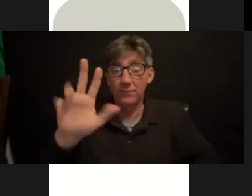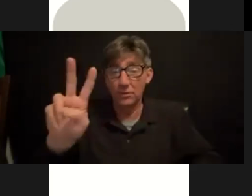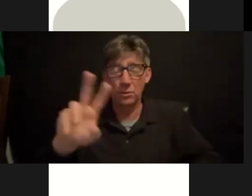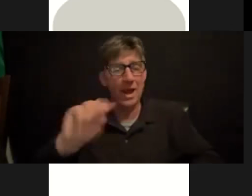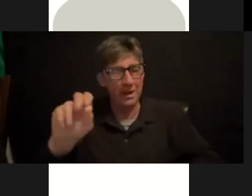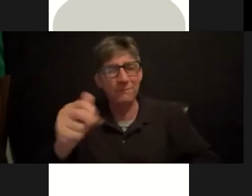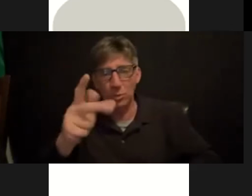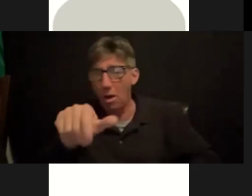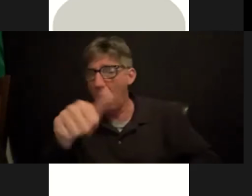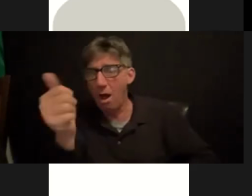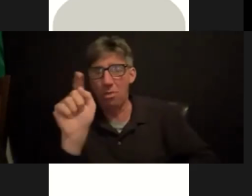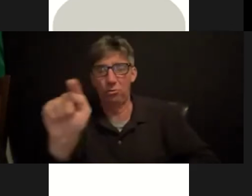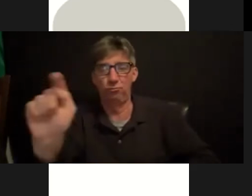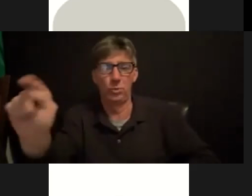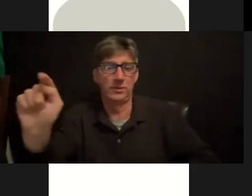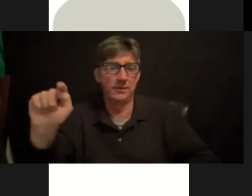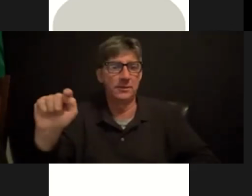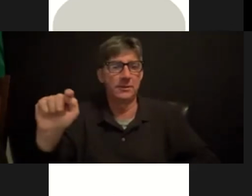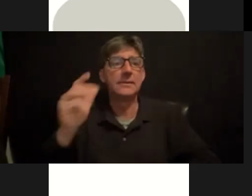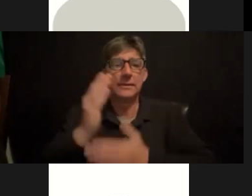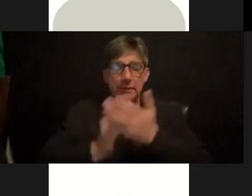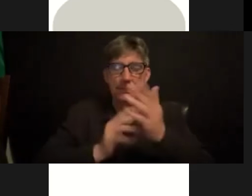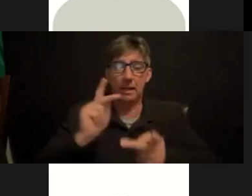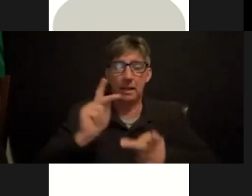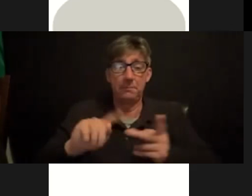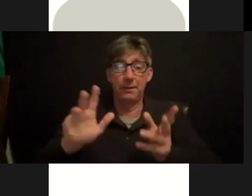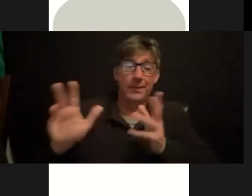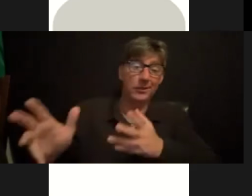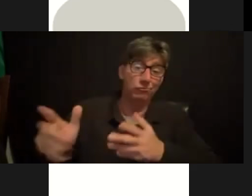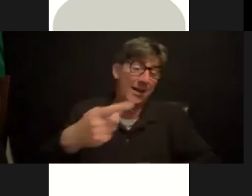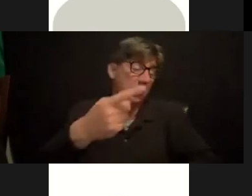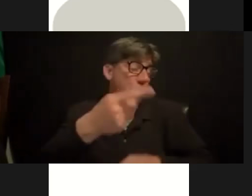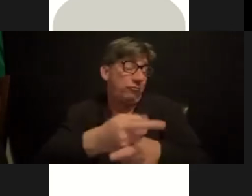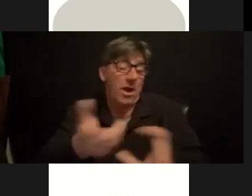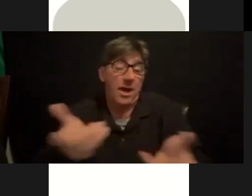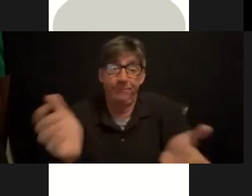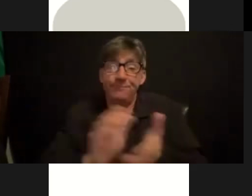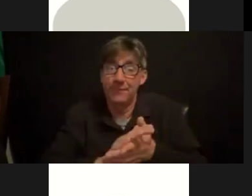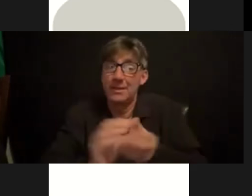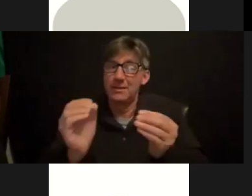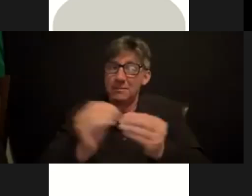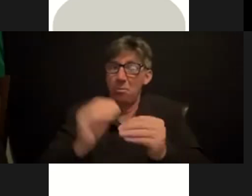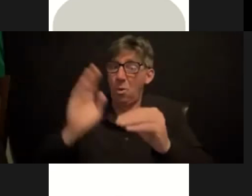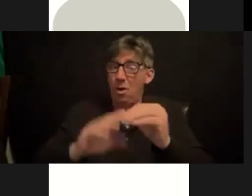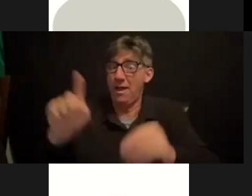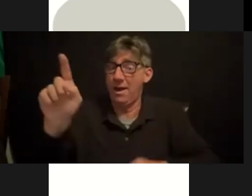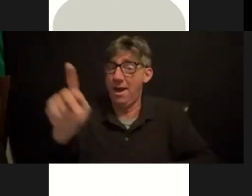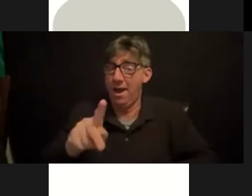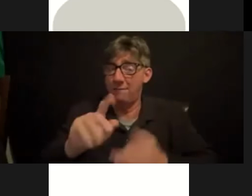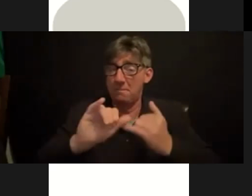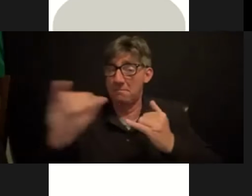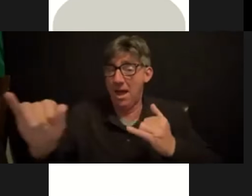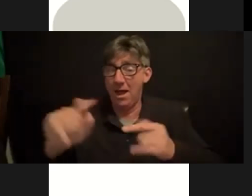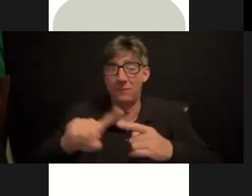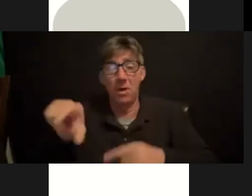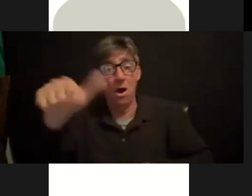there are some individuals being stranded. And you're right, that is more than a half mile away from MBTA services.